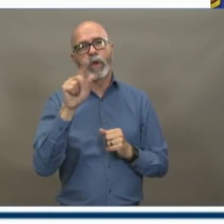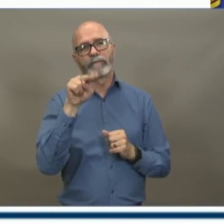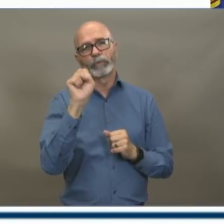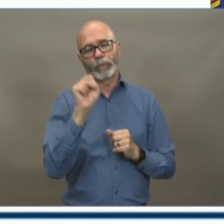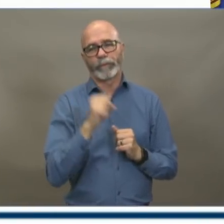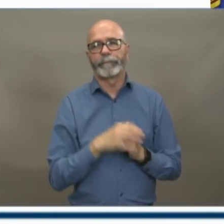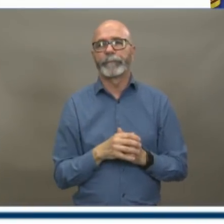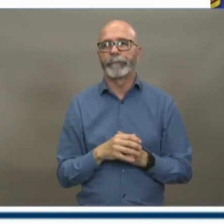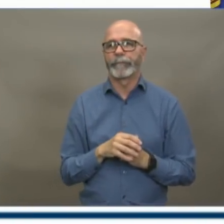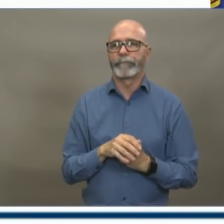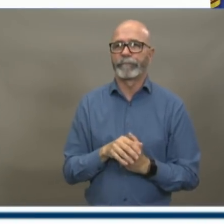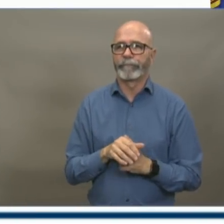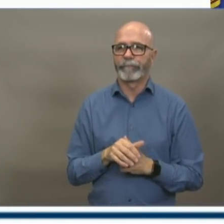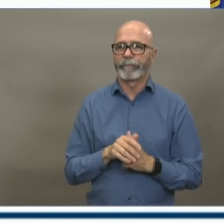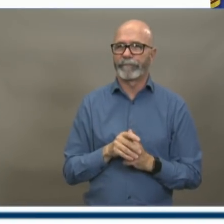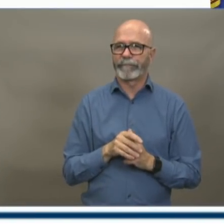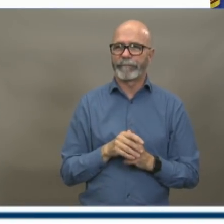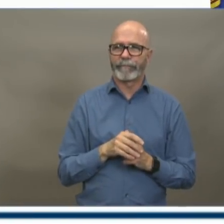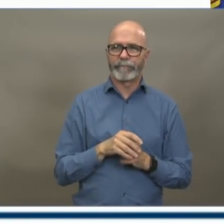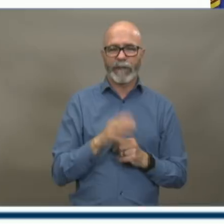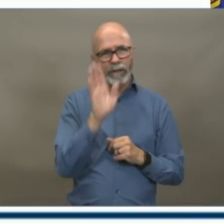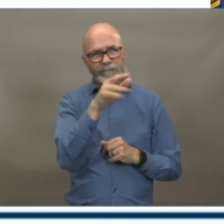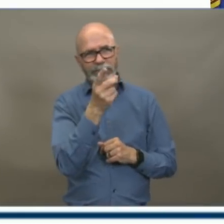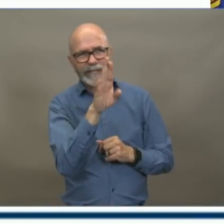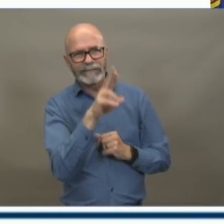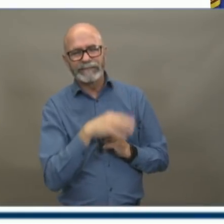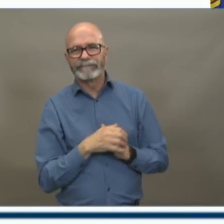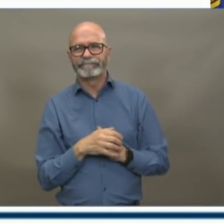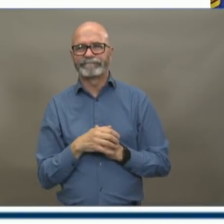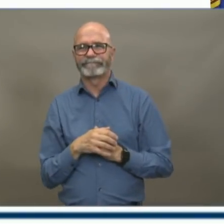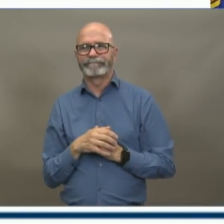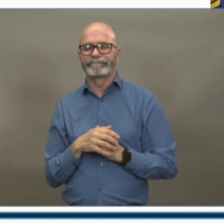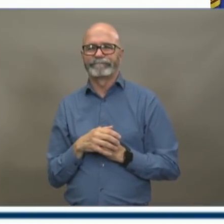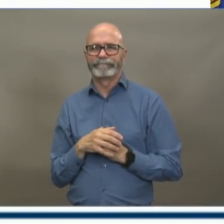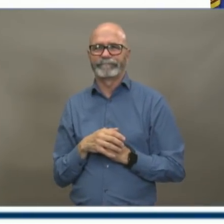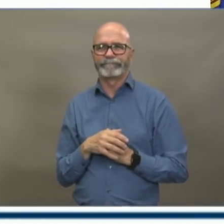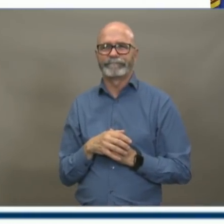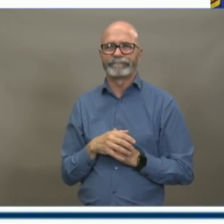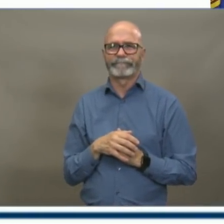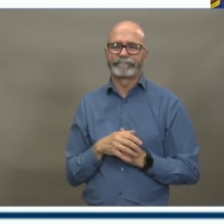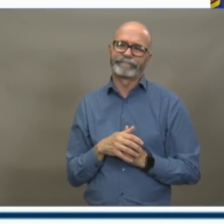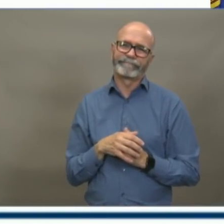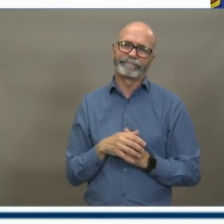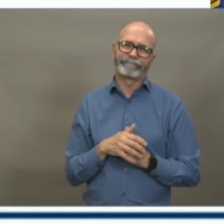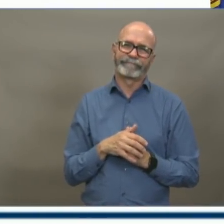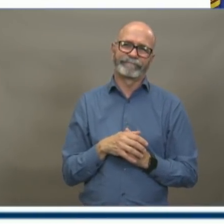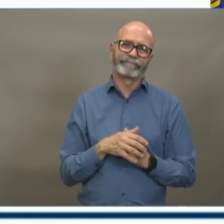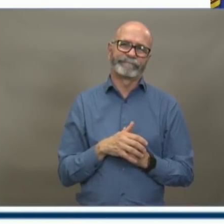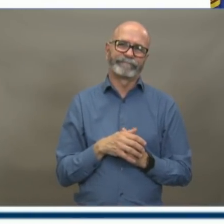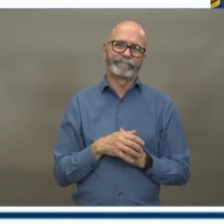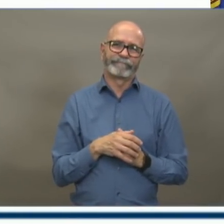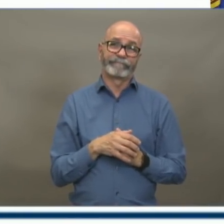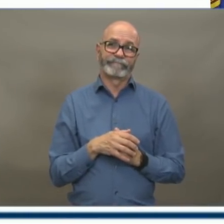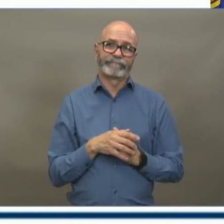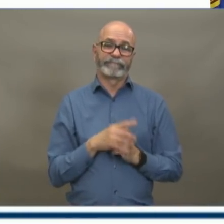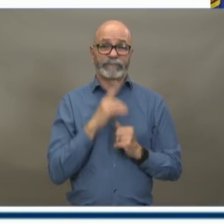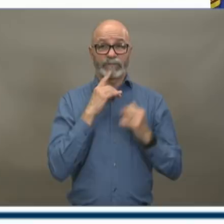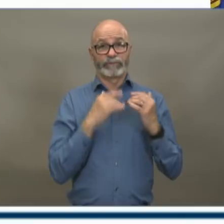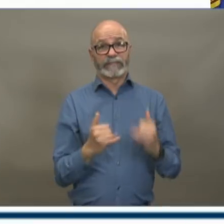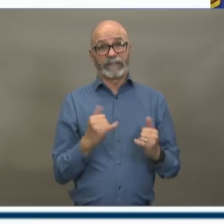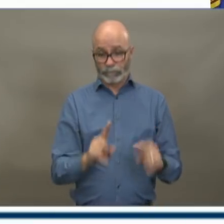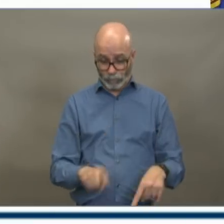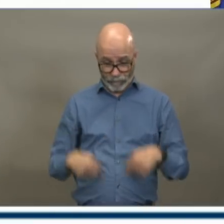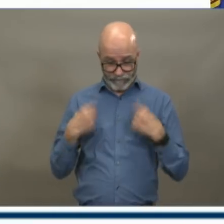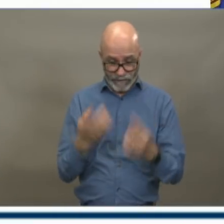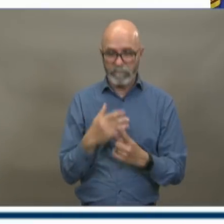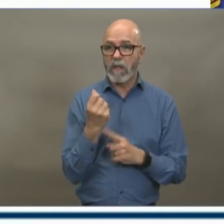Thank you. Dr. Strang, given our sustained low case levels with just 11 active cases today, I'm wondering if you can explain what type